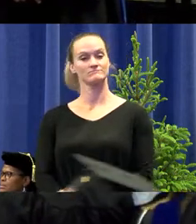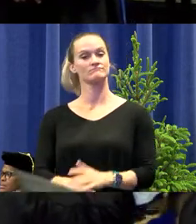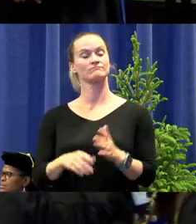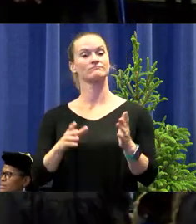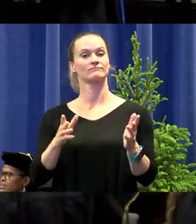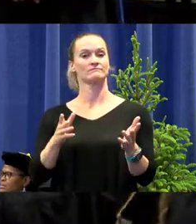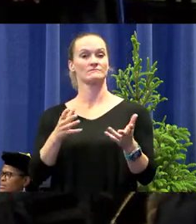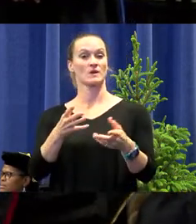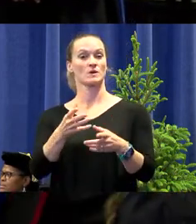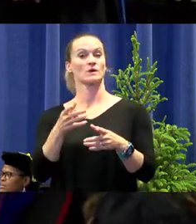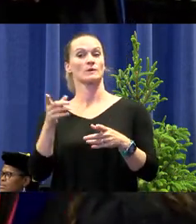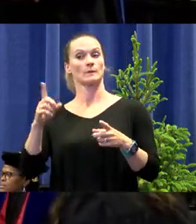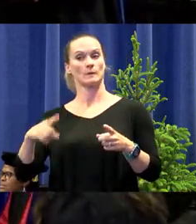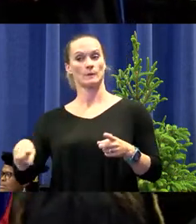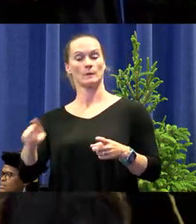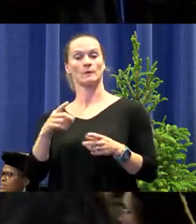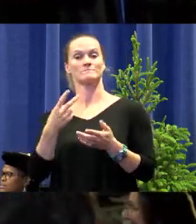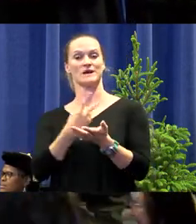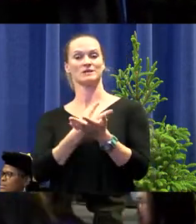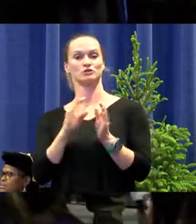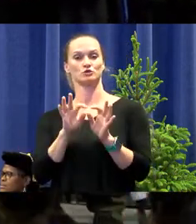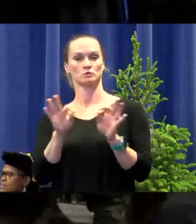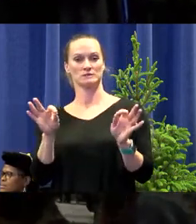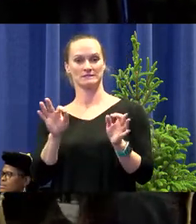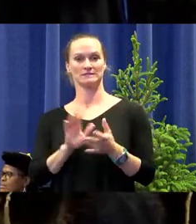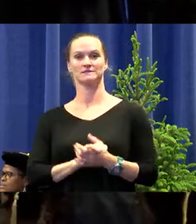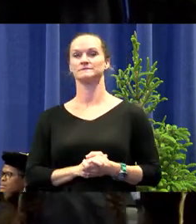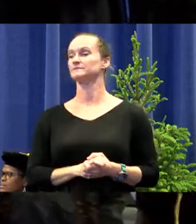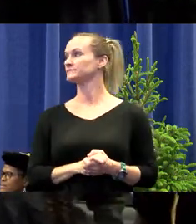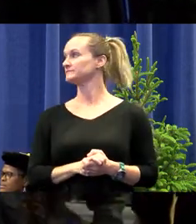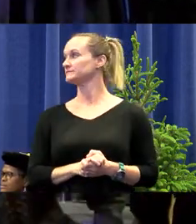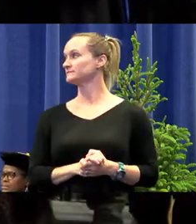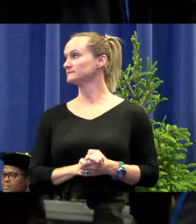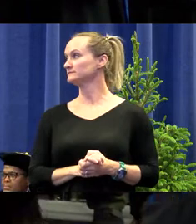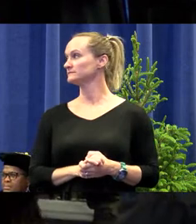Presenting the recipients of master's degrees.